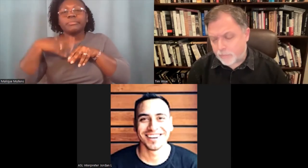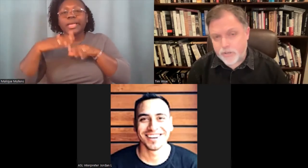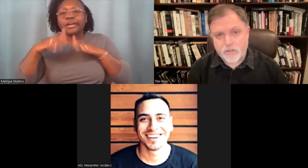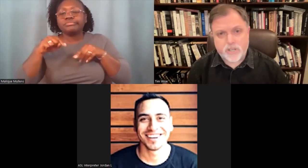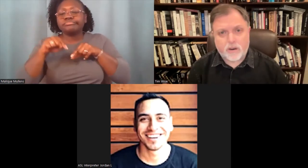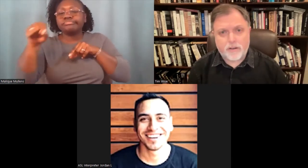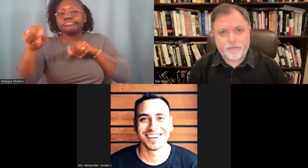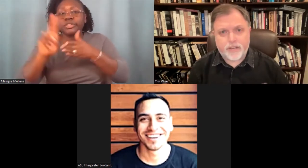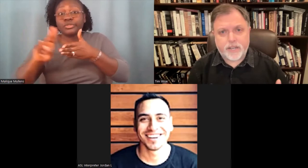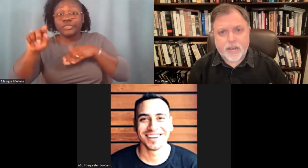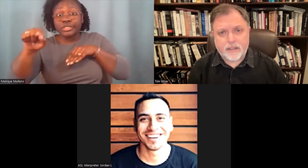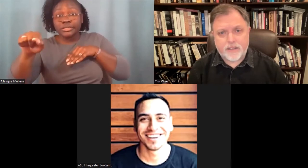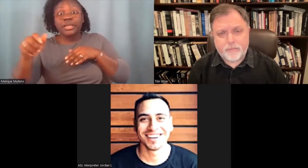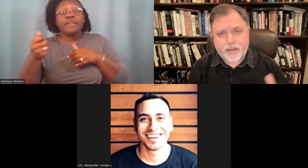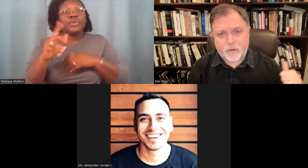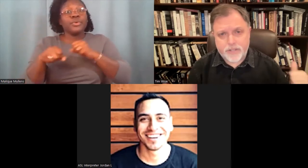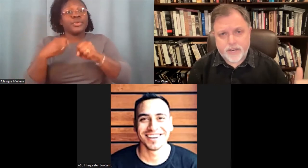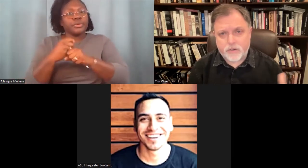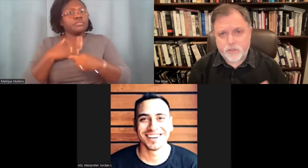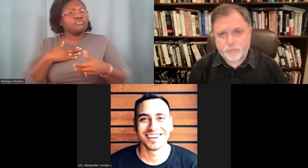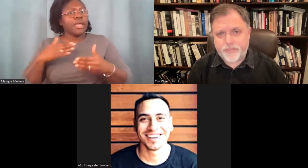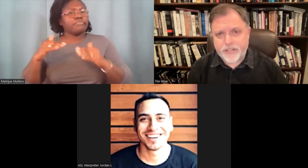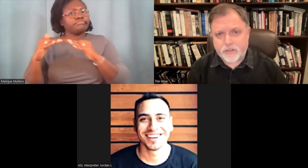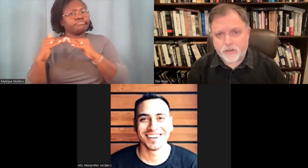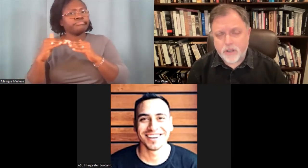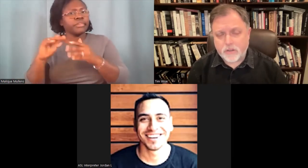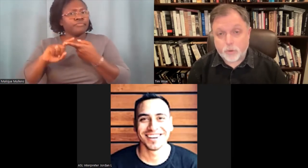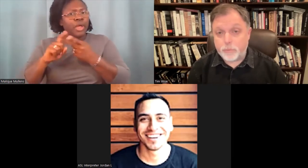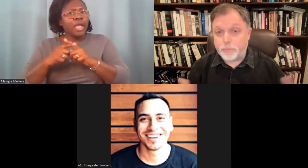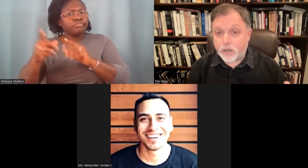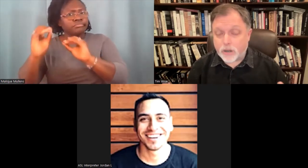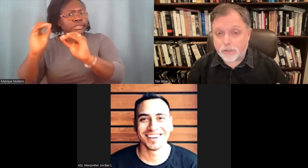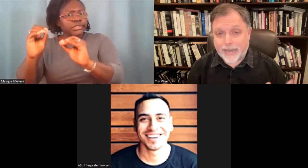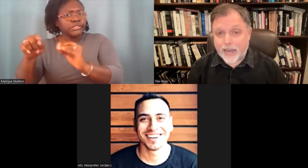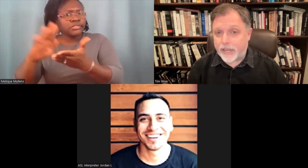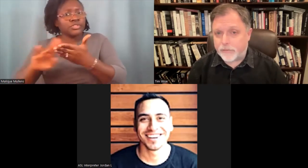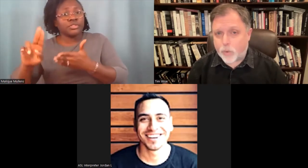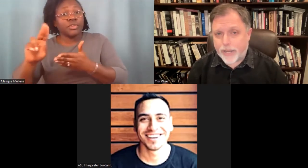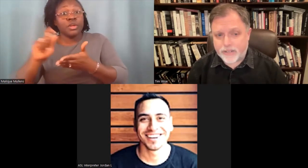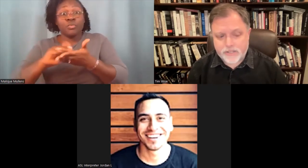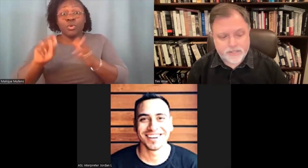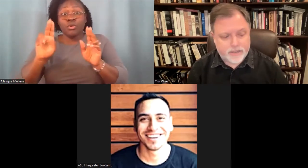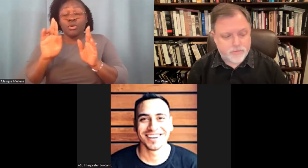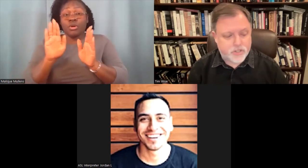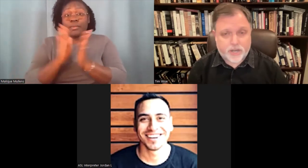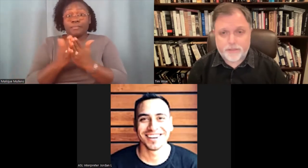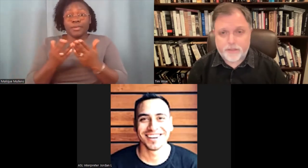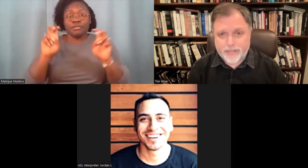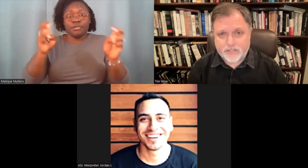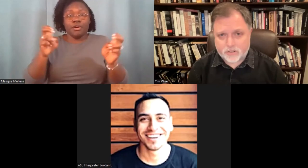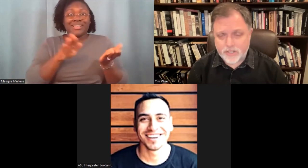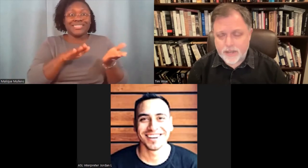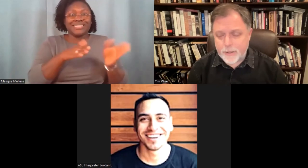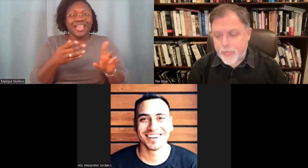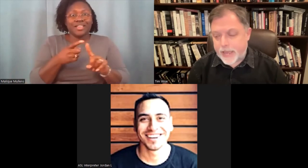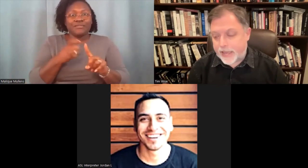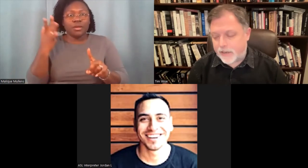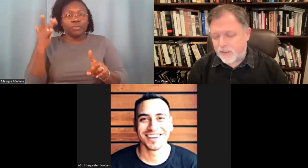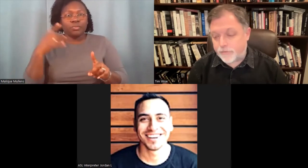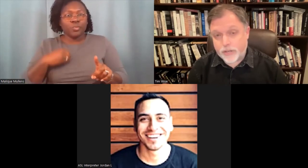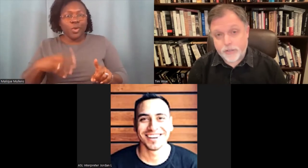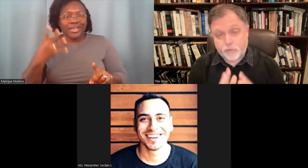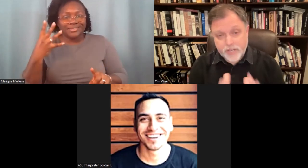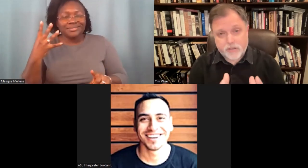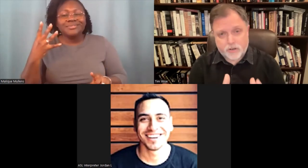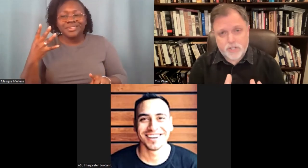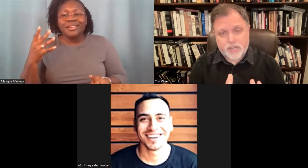a couple of years ago, a friend and colleague of mine over there, who's a professor, wrote a book called Dying of Whiteness. His name is Jonathan Metzl. And